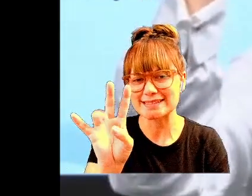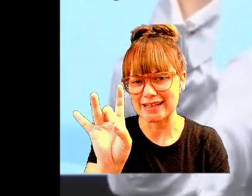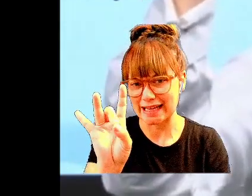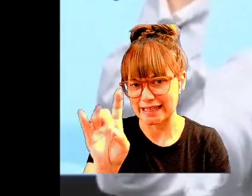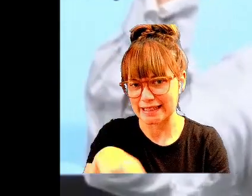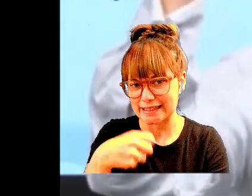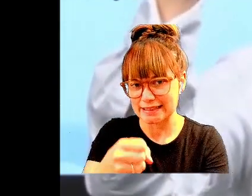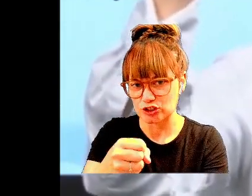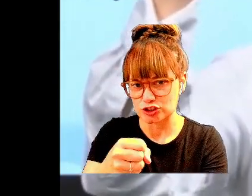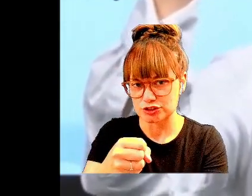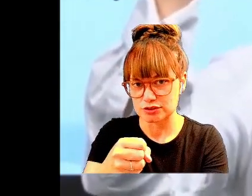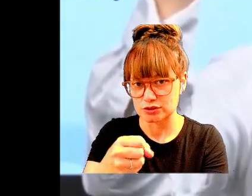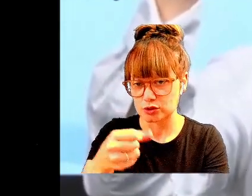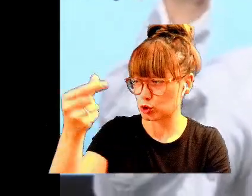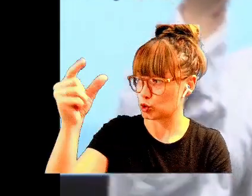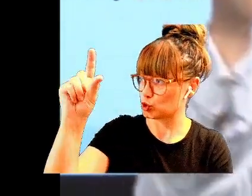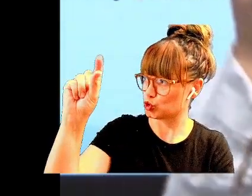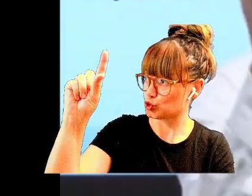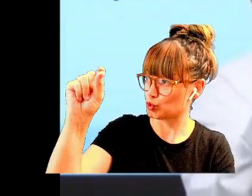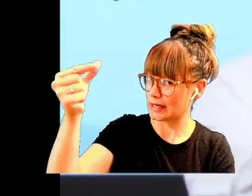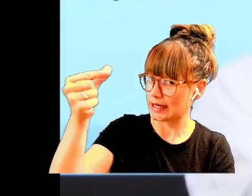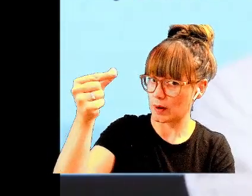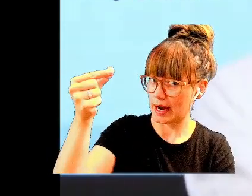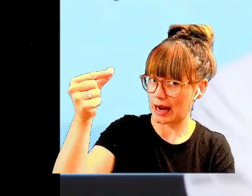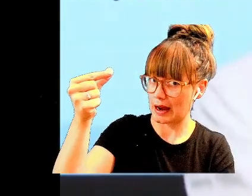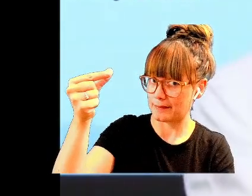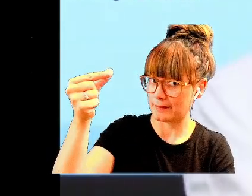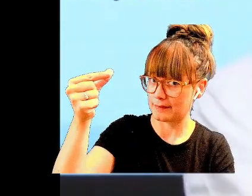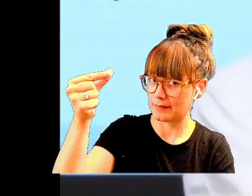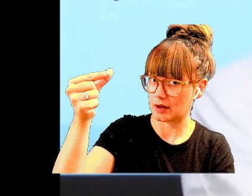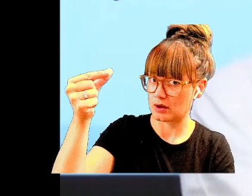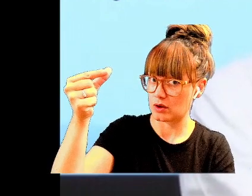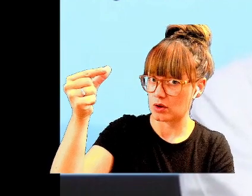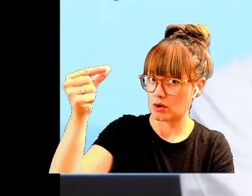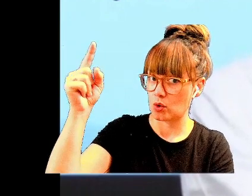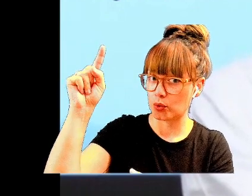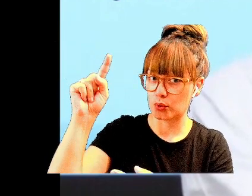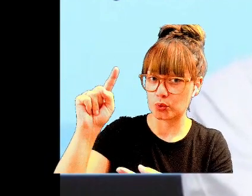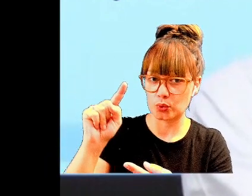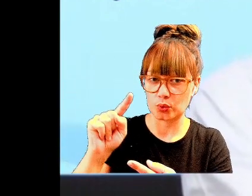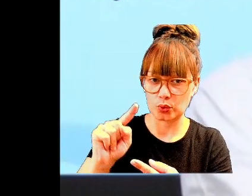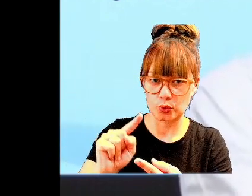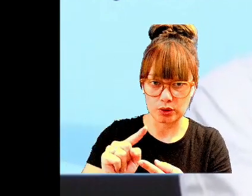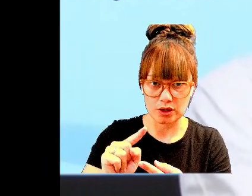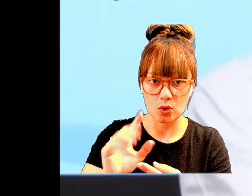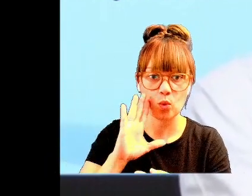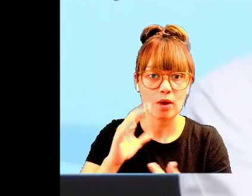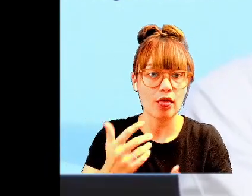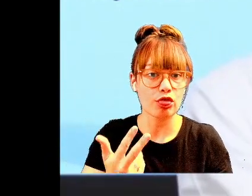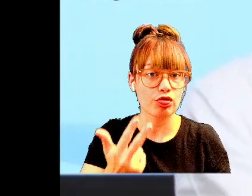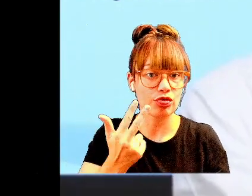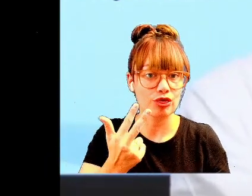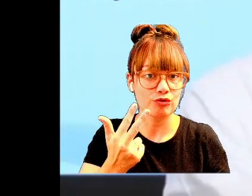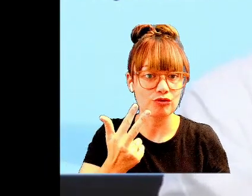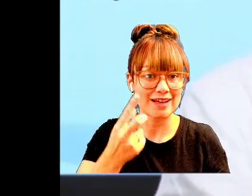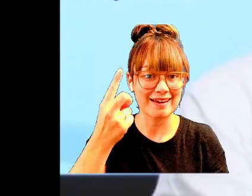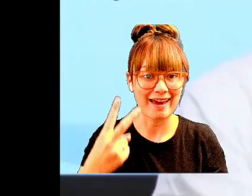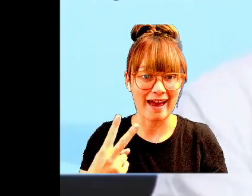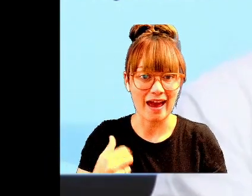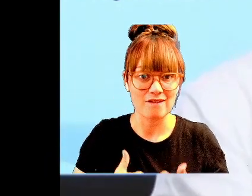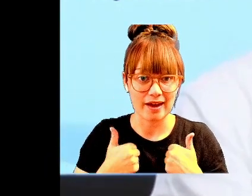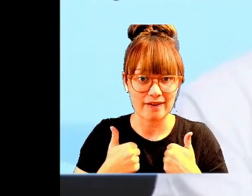20-gram substance of cobalt-60 will have gone through 3 half-lives, which means it would